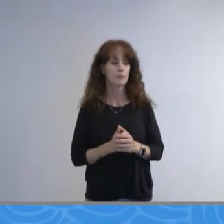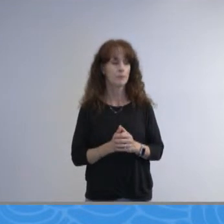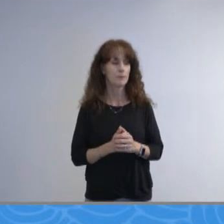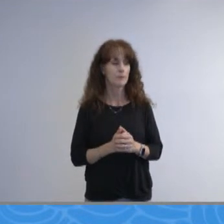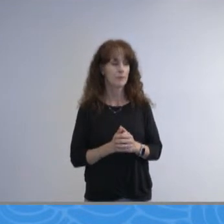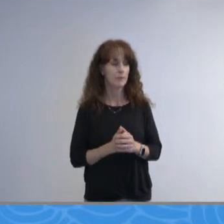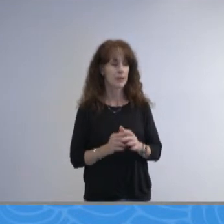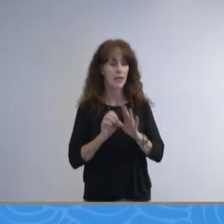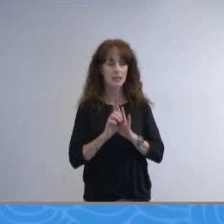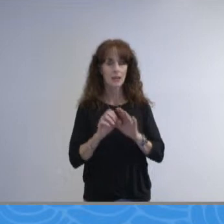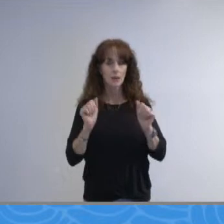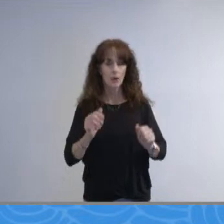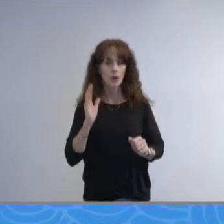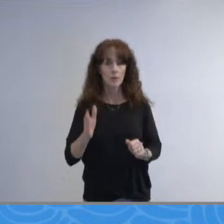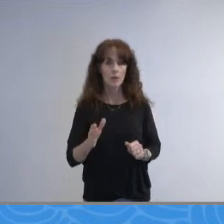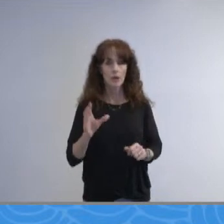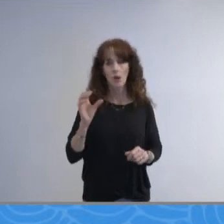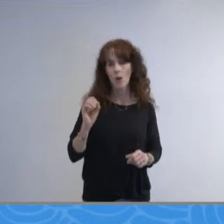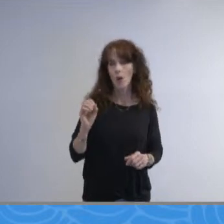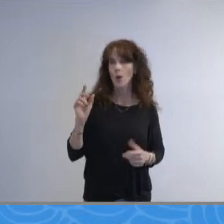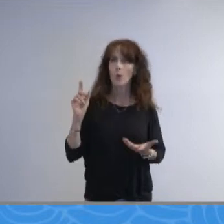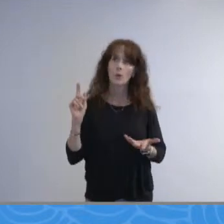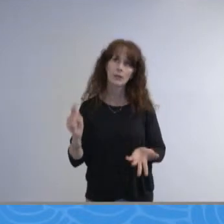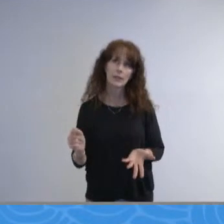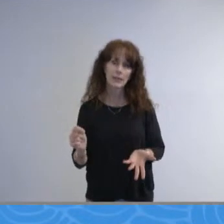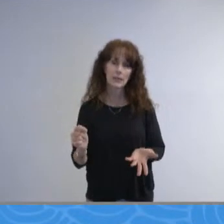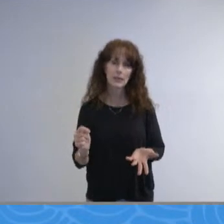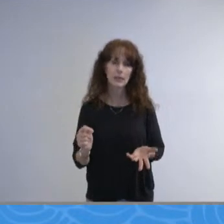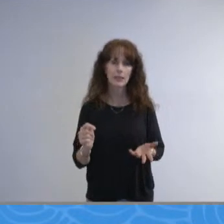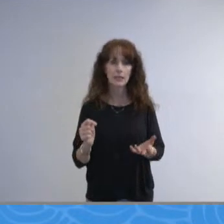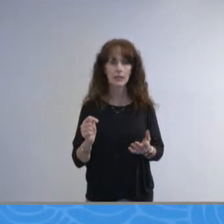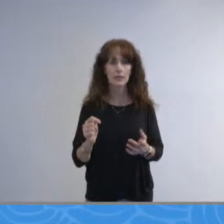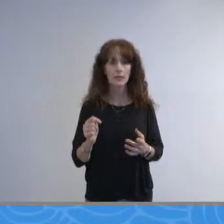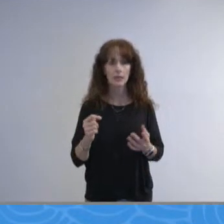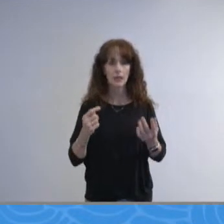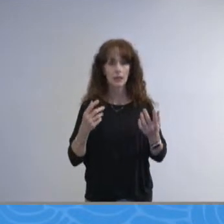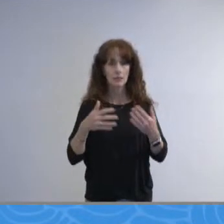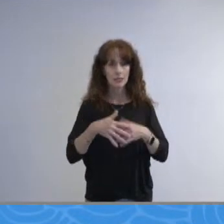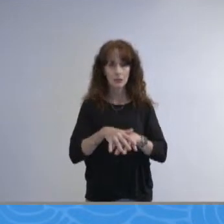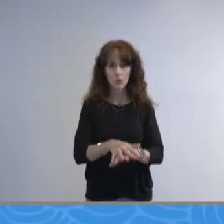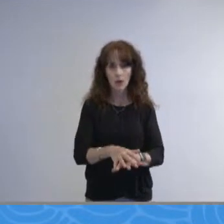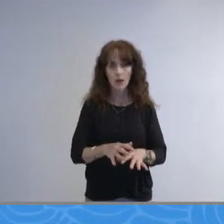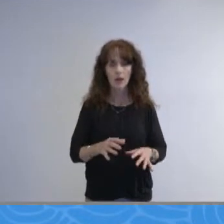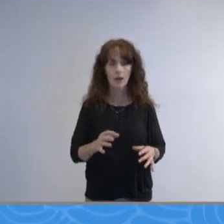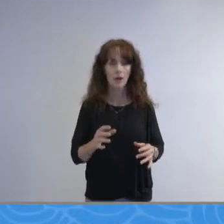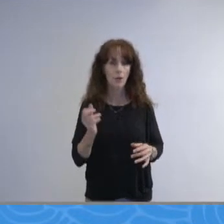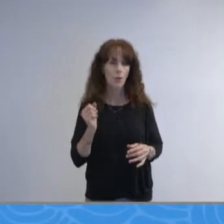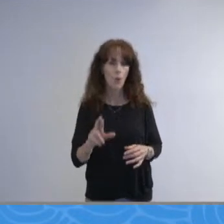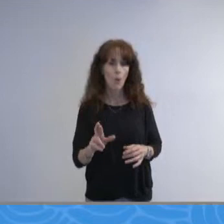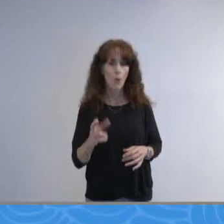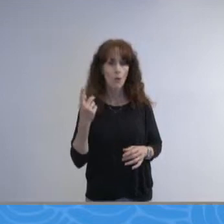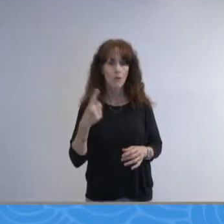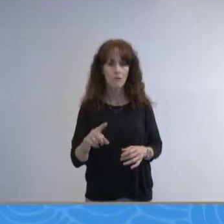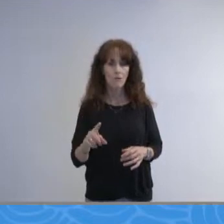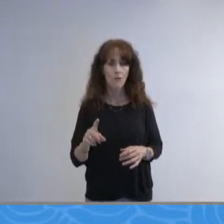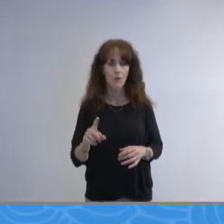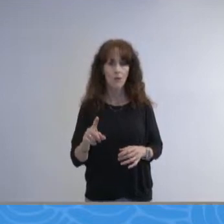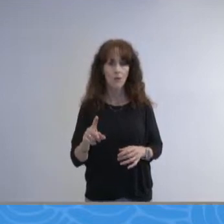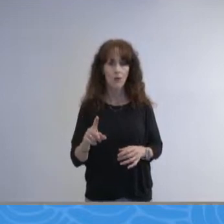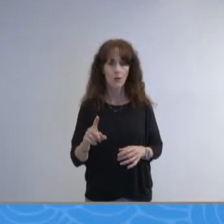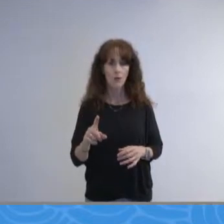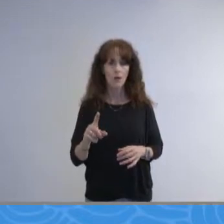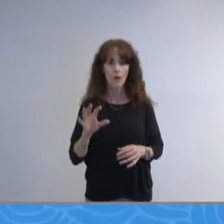An example could be OT, for sensory integration, or for